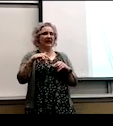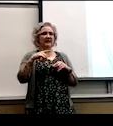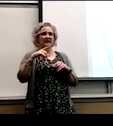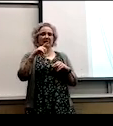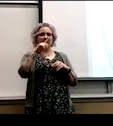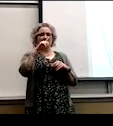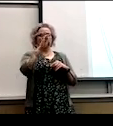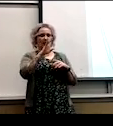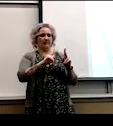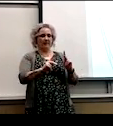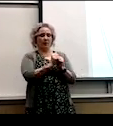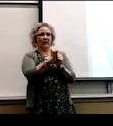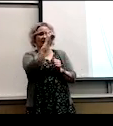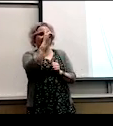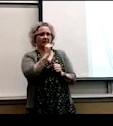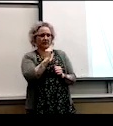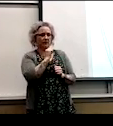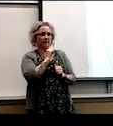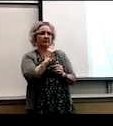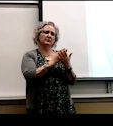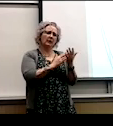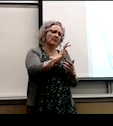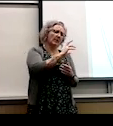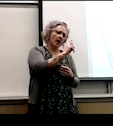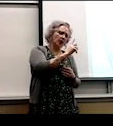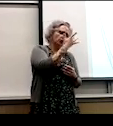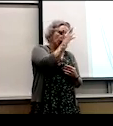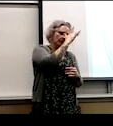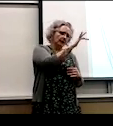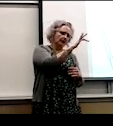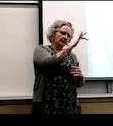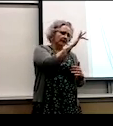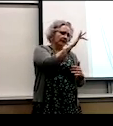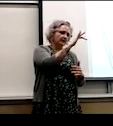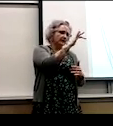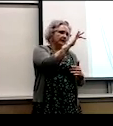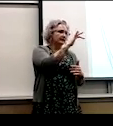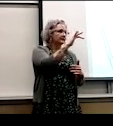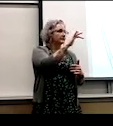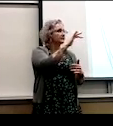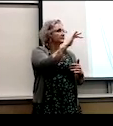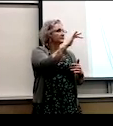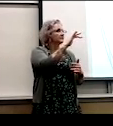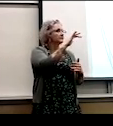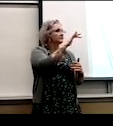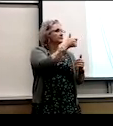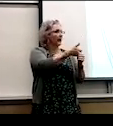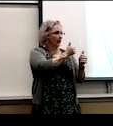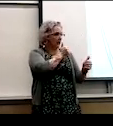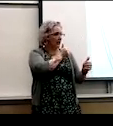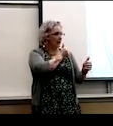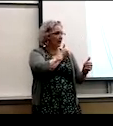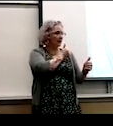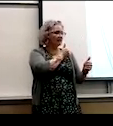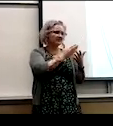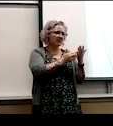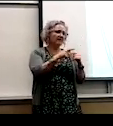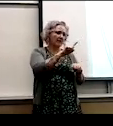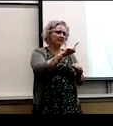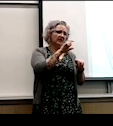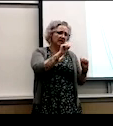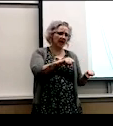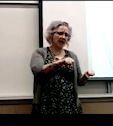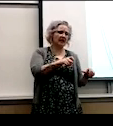of them had some mild cognitive impairment and the other ones didn't. And they could predict pretty accurately with good sensitivity and